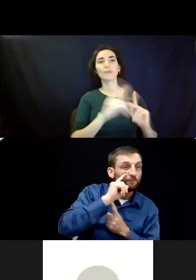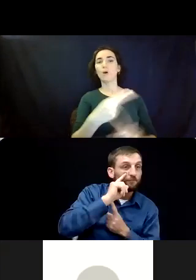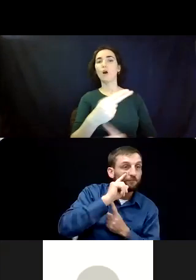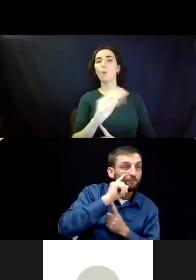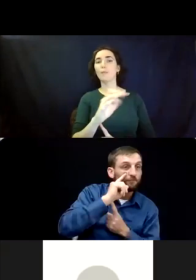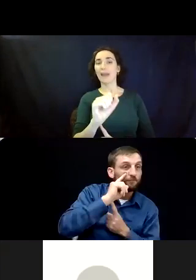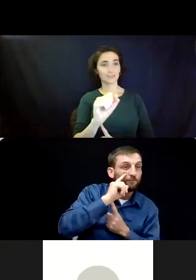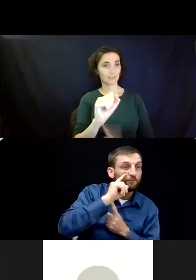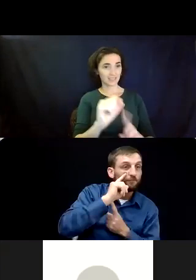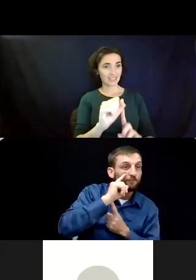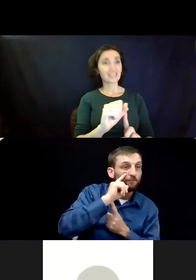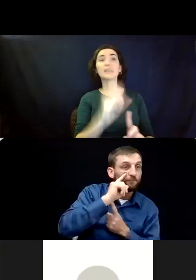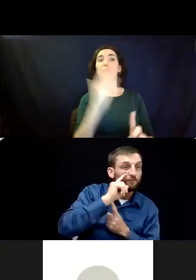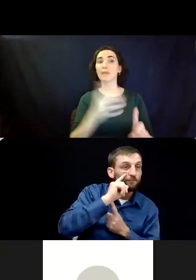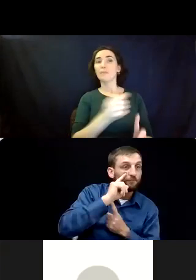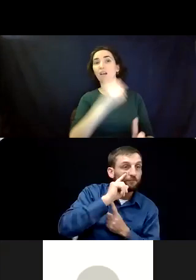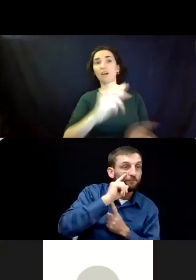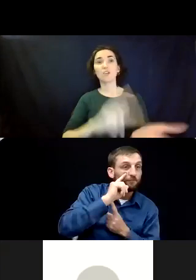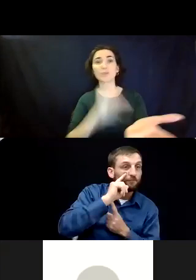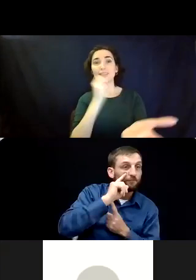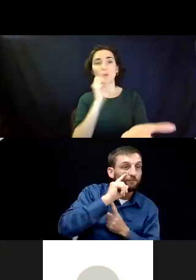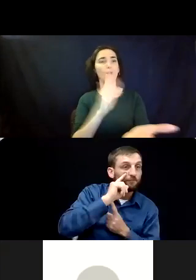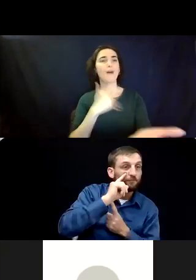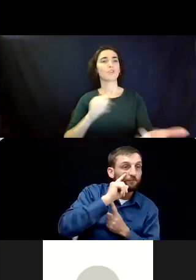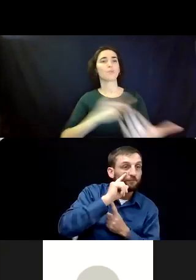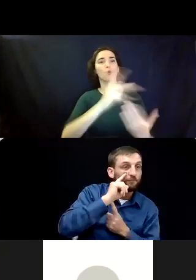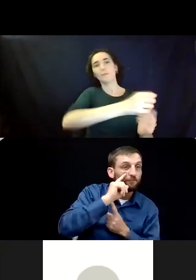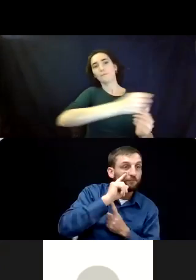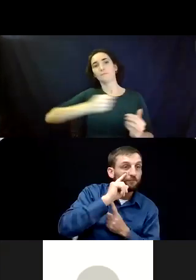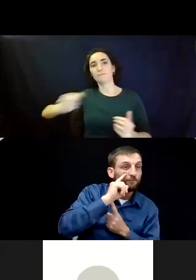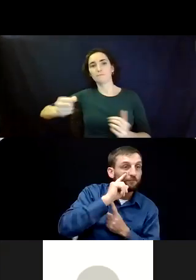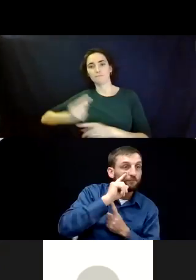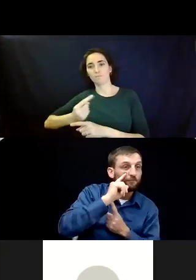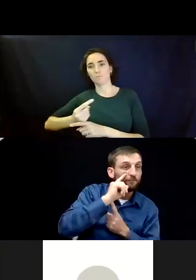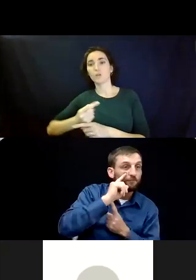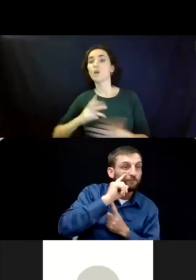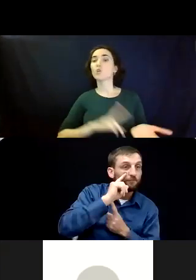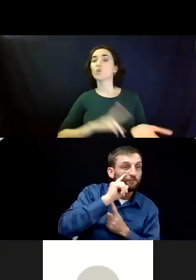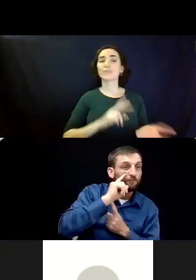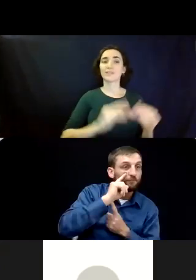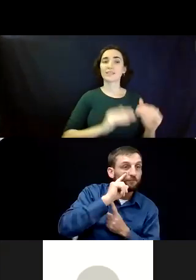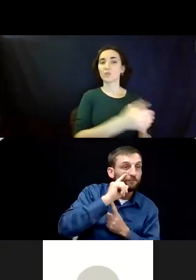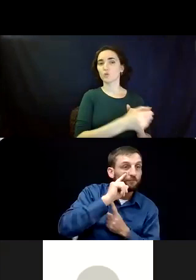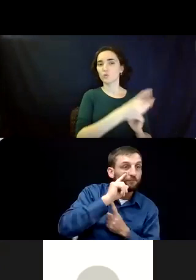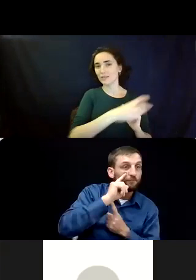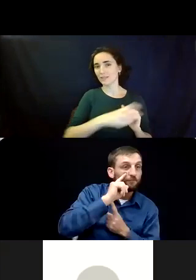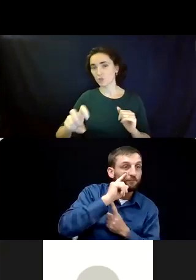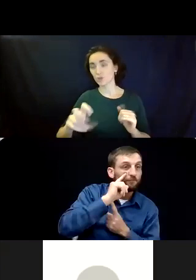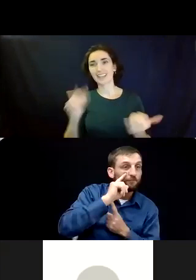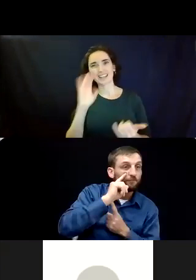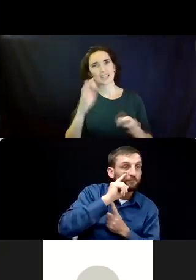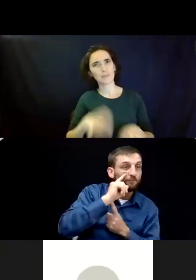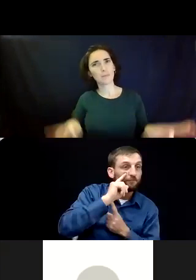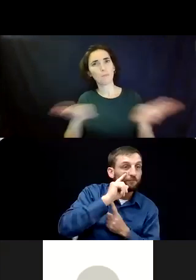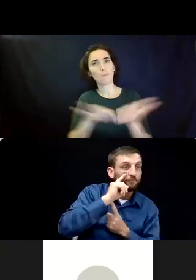homes. And we have also continued our nursing facility transitions, which has seemed really important at this time when infections in nursing